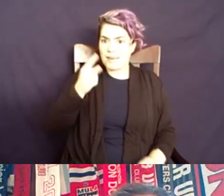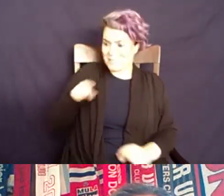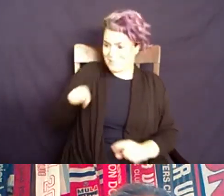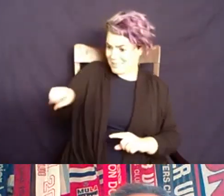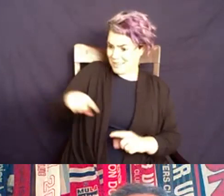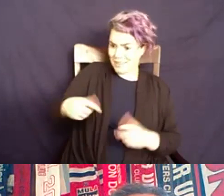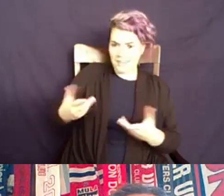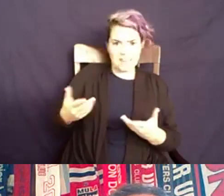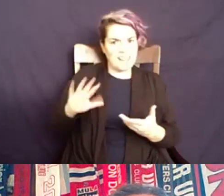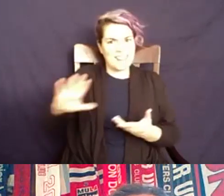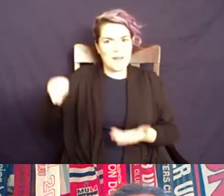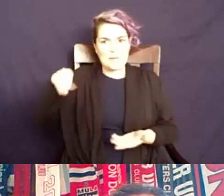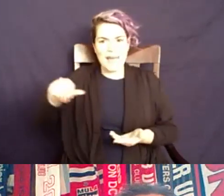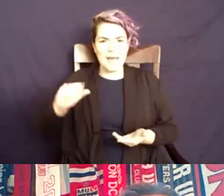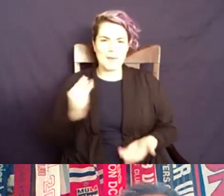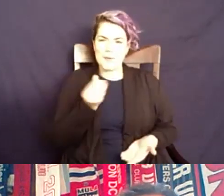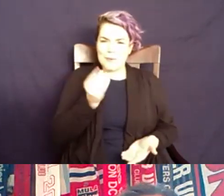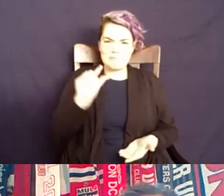sub-minimum wage.